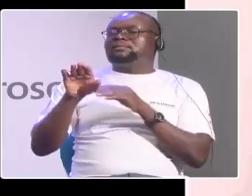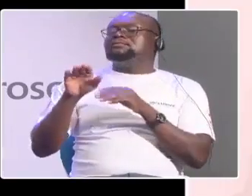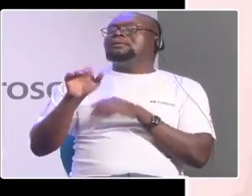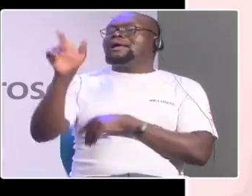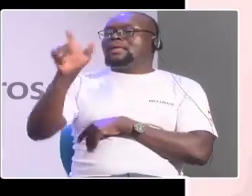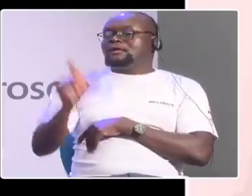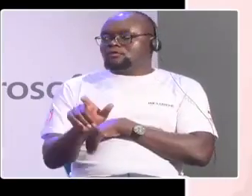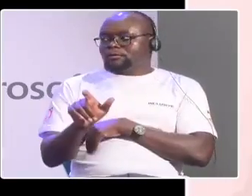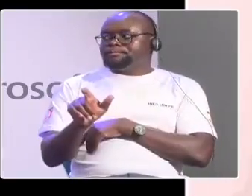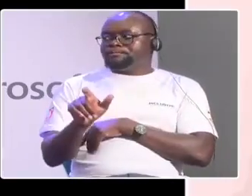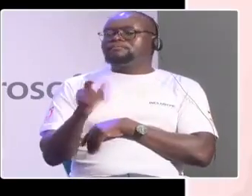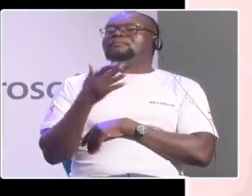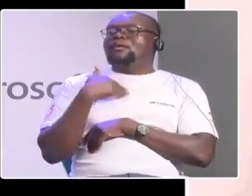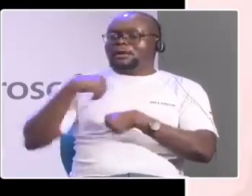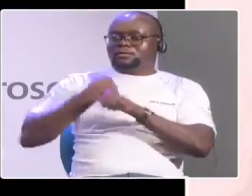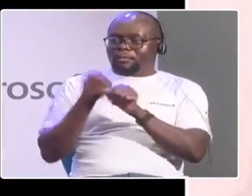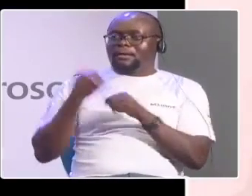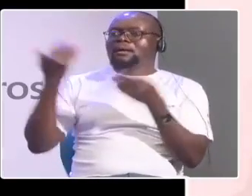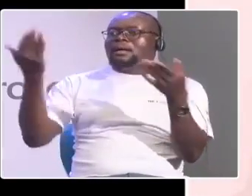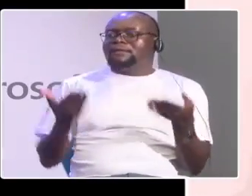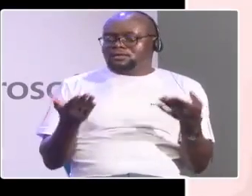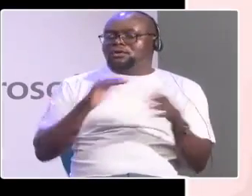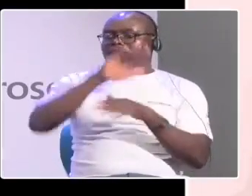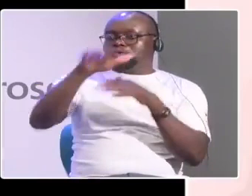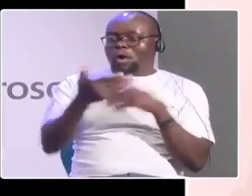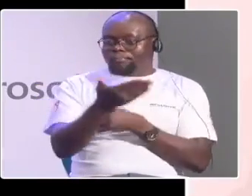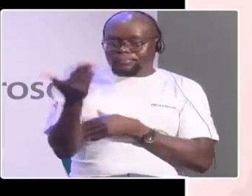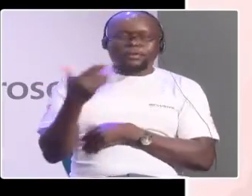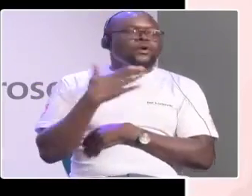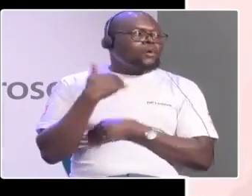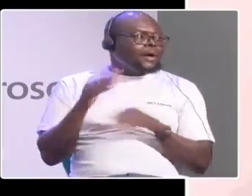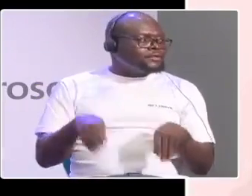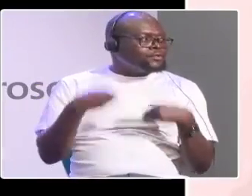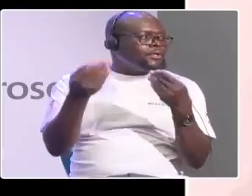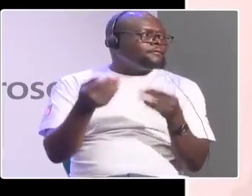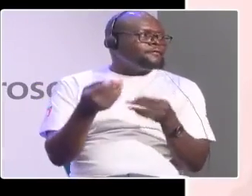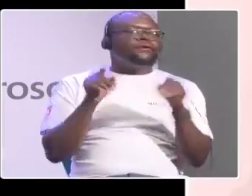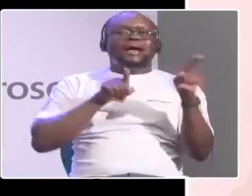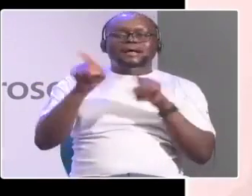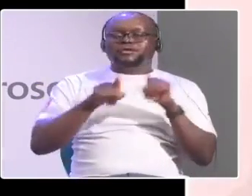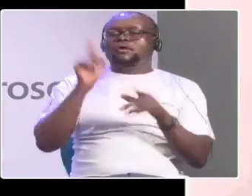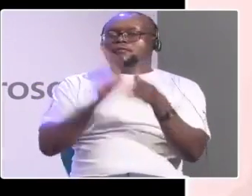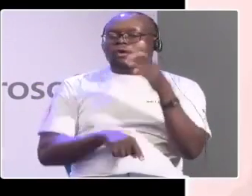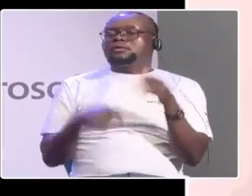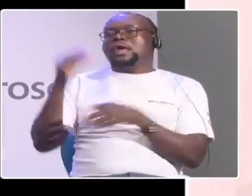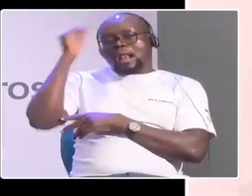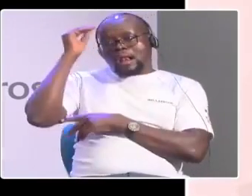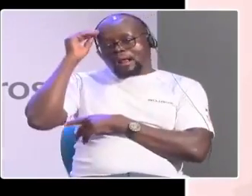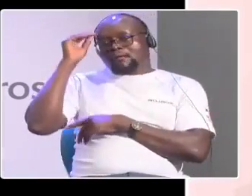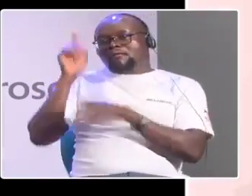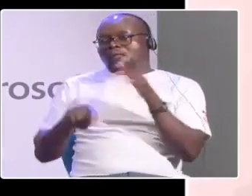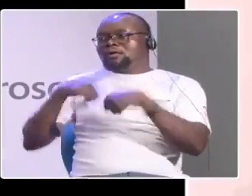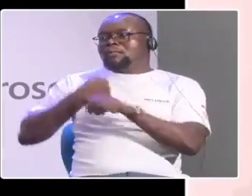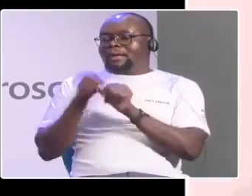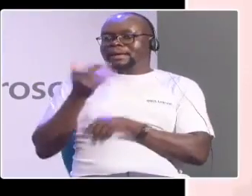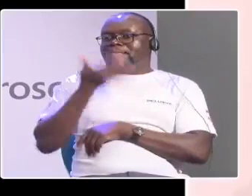the region. And I just want to put an open invitation to anyone here. I would love to give you a tour, share what we have, and learn from you how we can make it